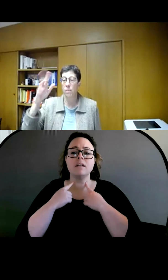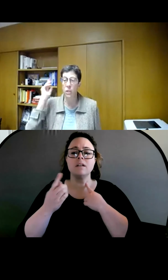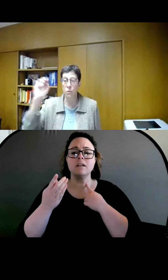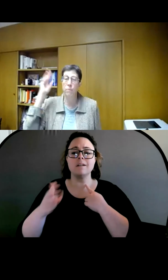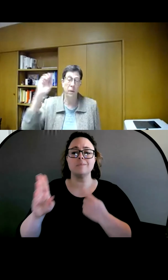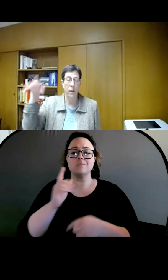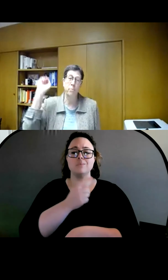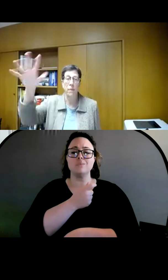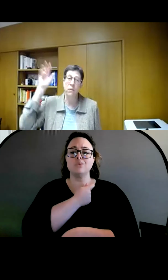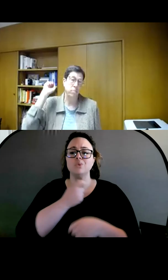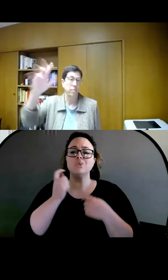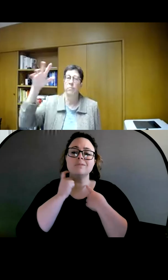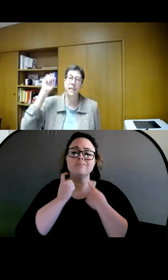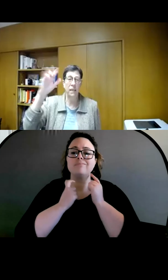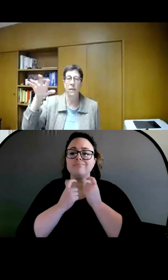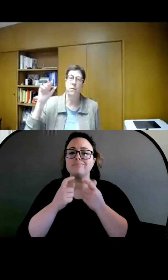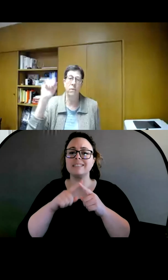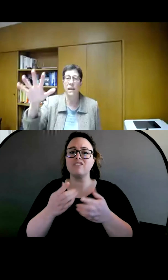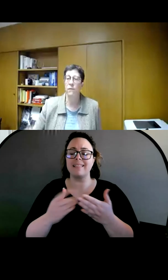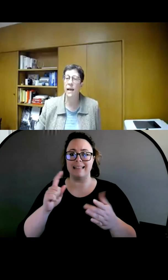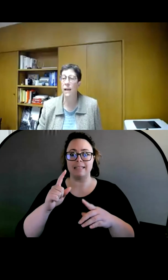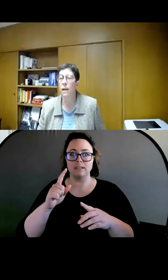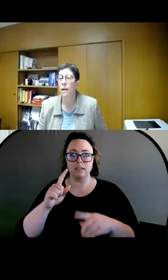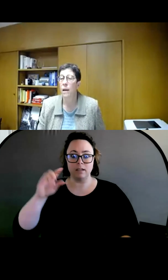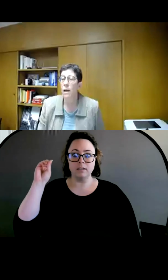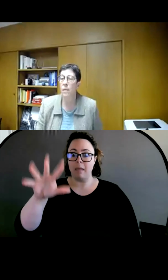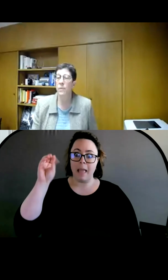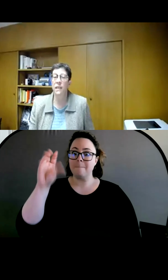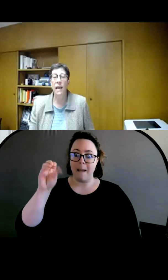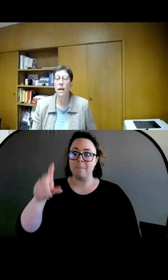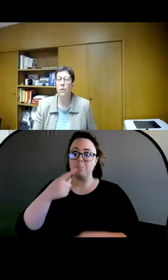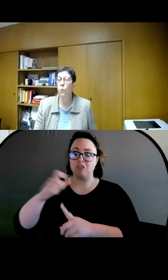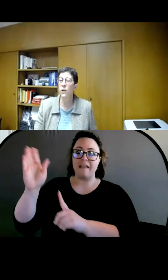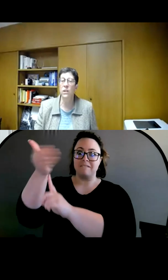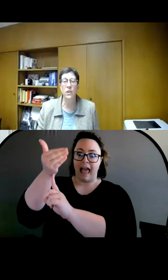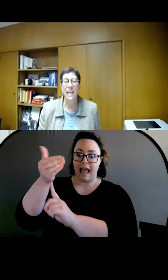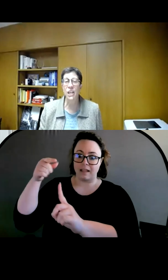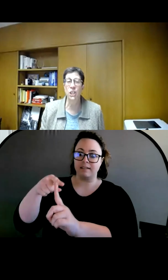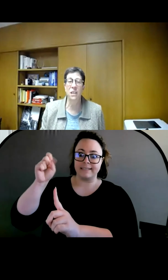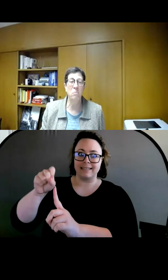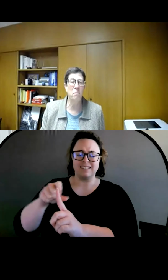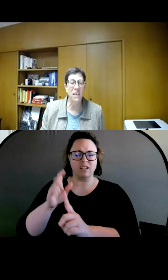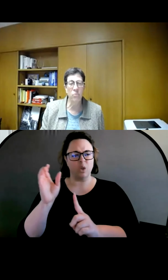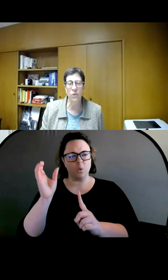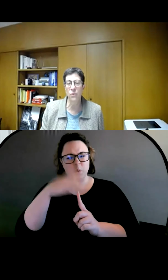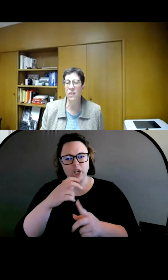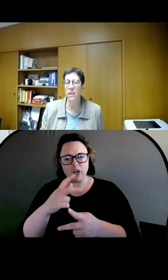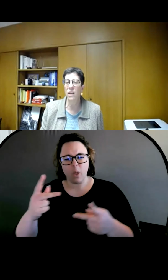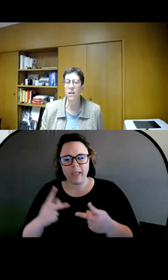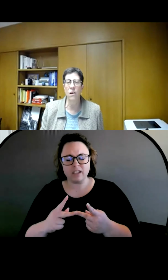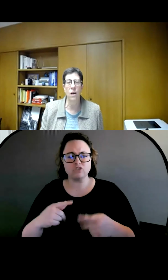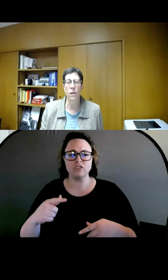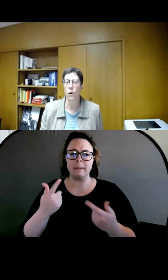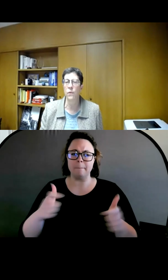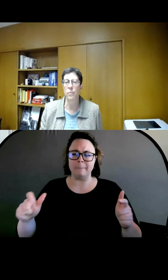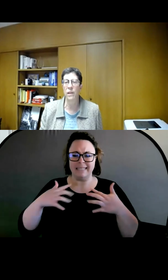always a big blinking red flag. But yeah, weird location, big